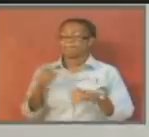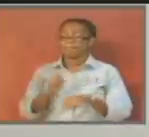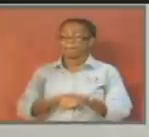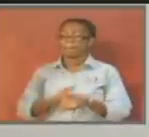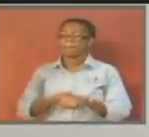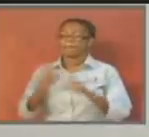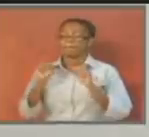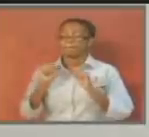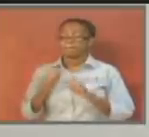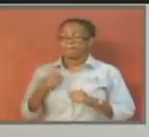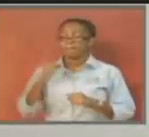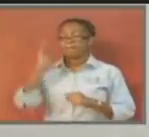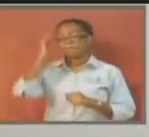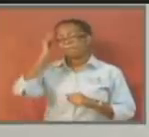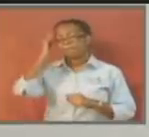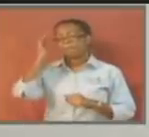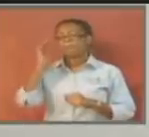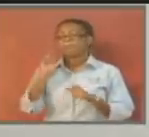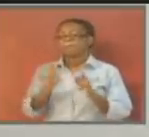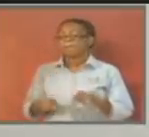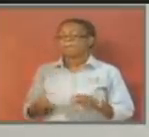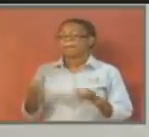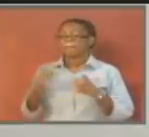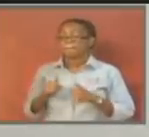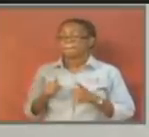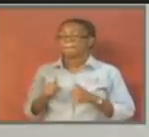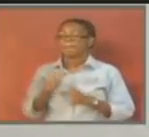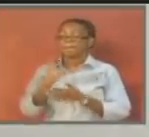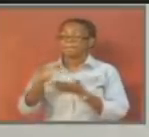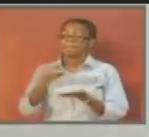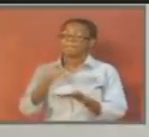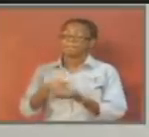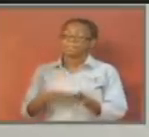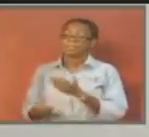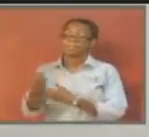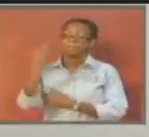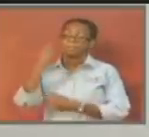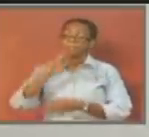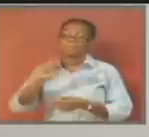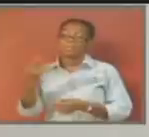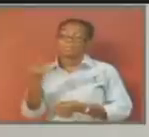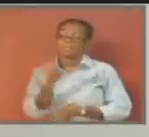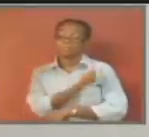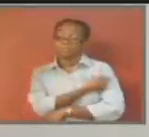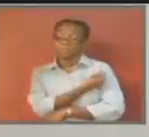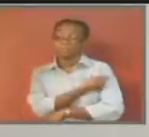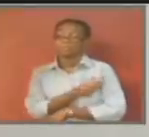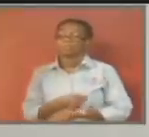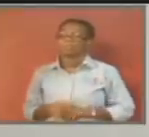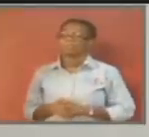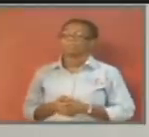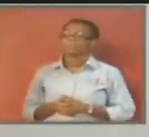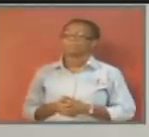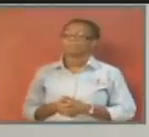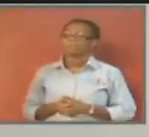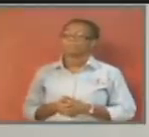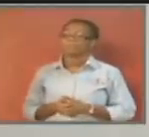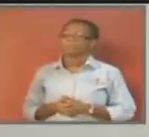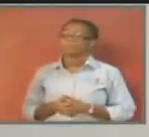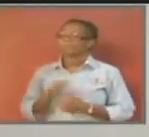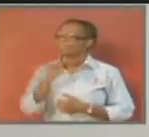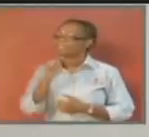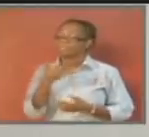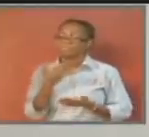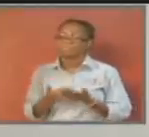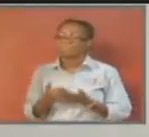of our centers this morning for a second dose, and in fact, they had not even reached the 8